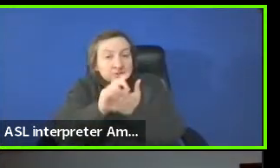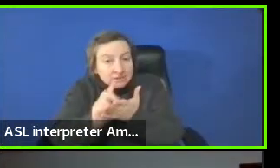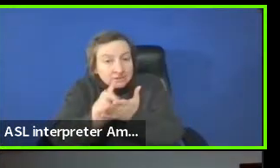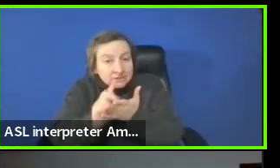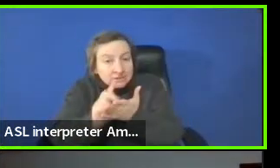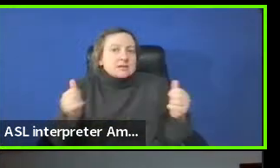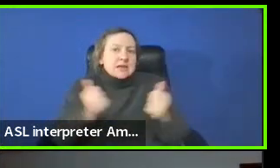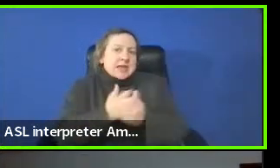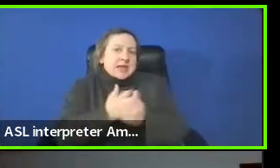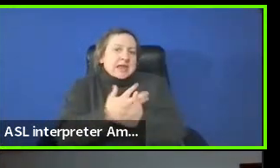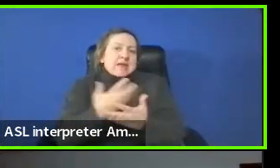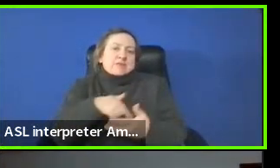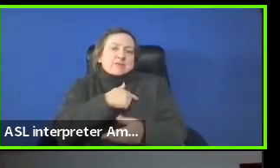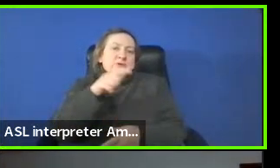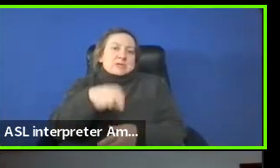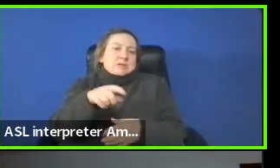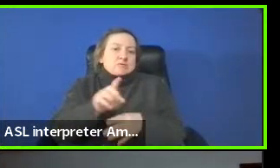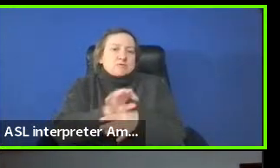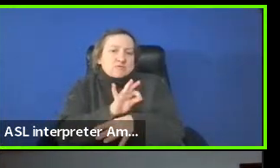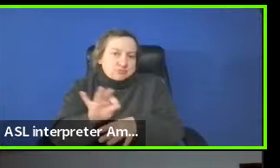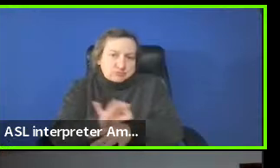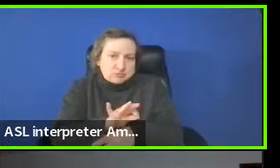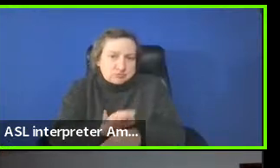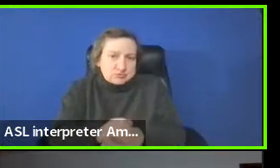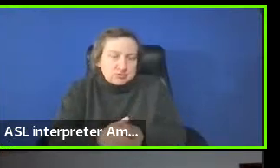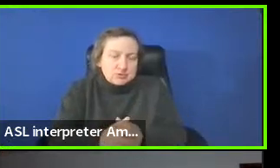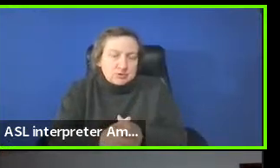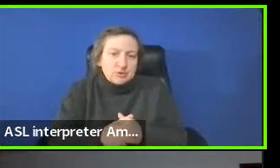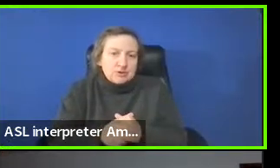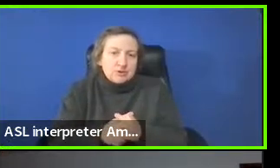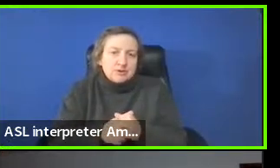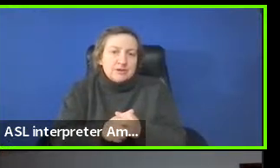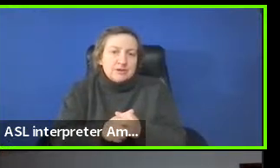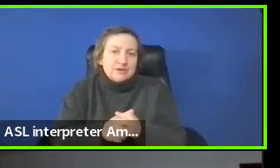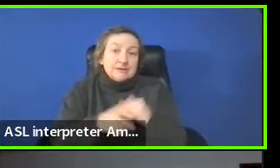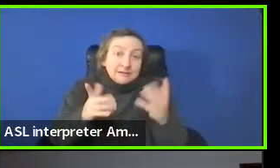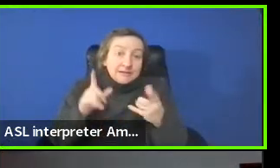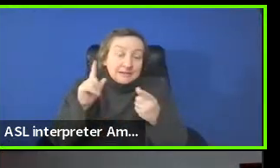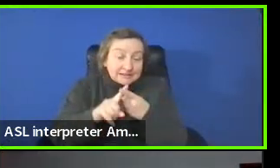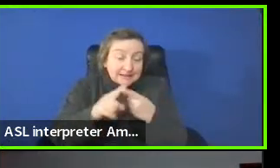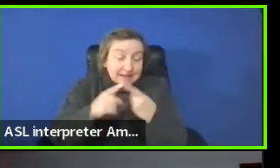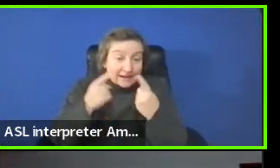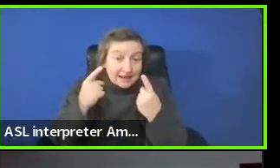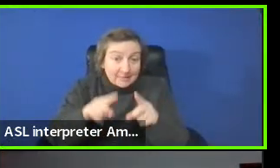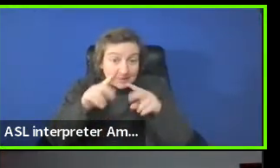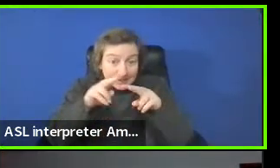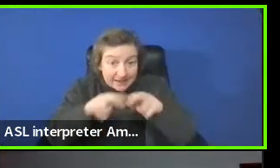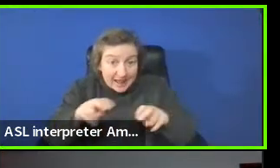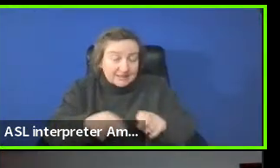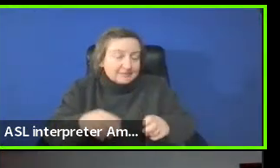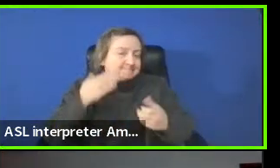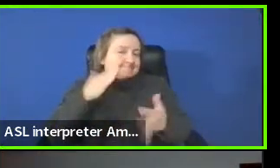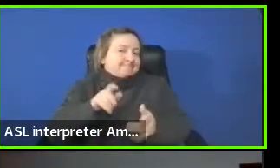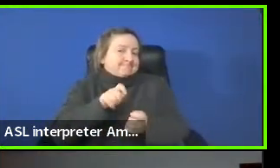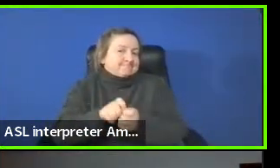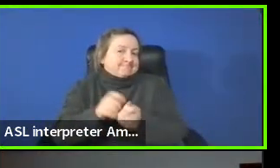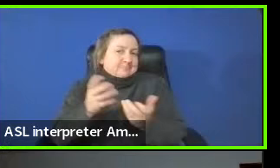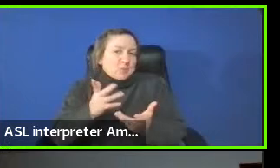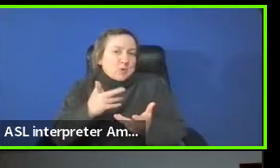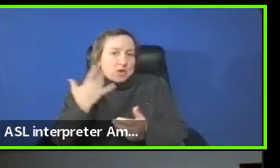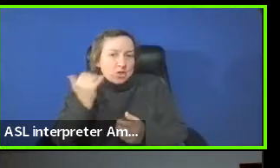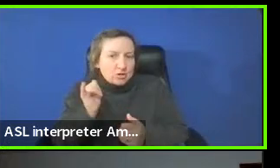need to get it to function. But until we do that analysis, we don't know what that looks like, or we don't know